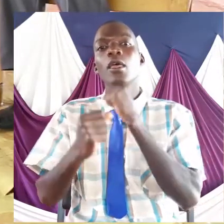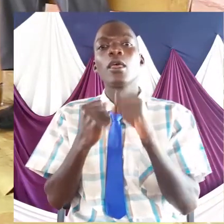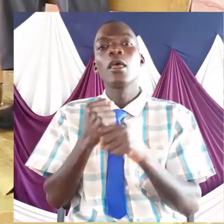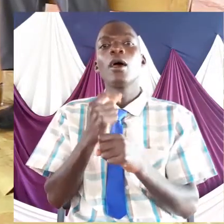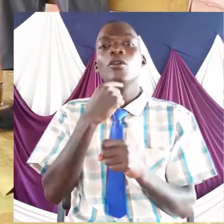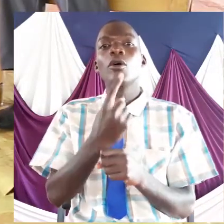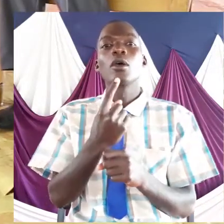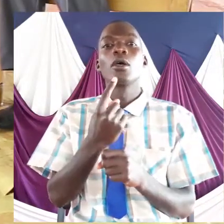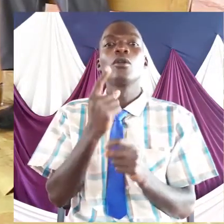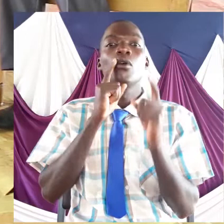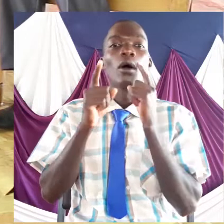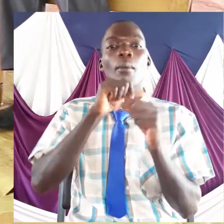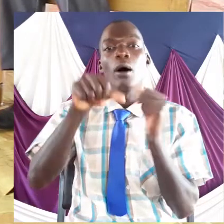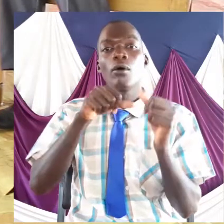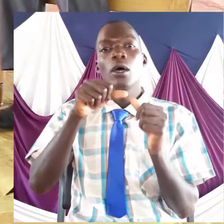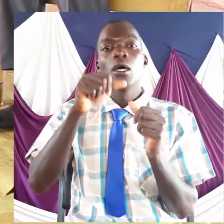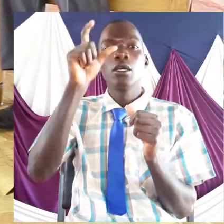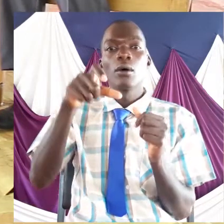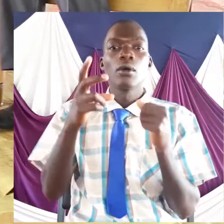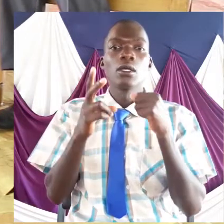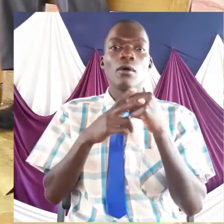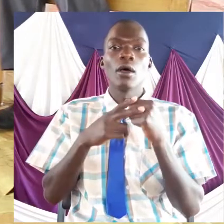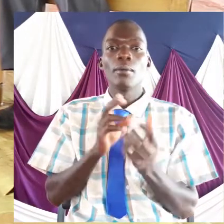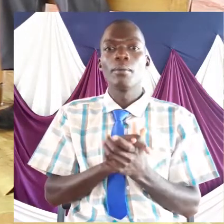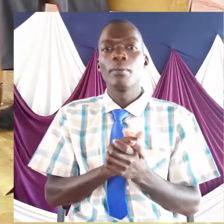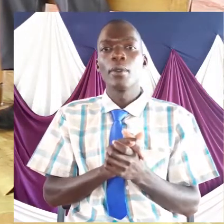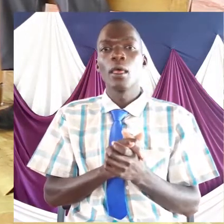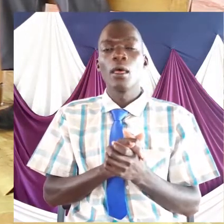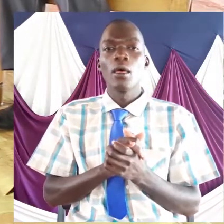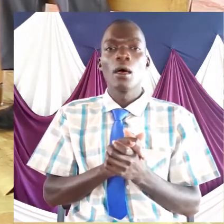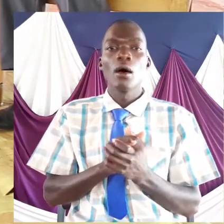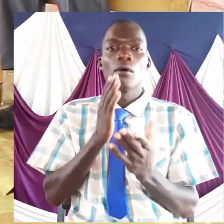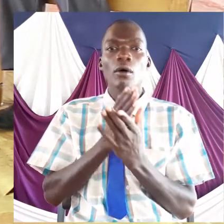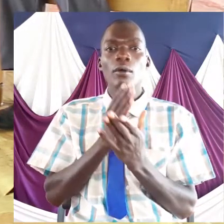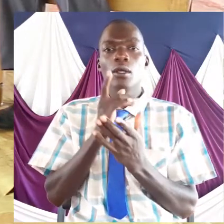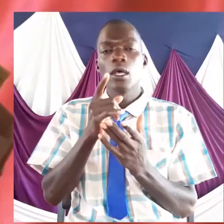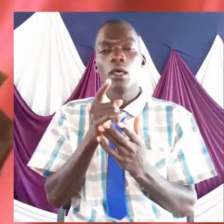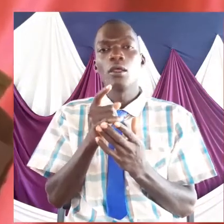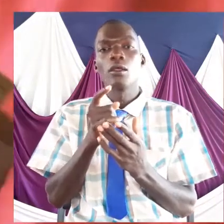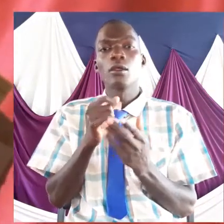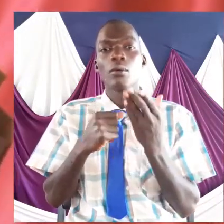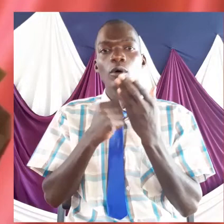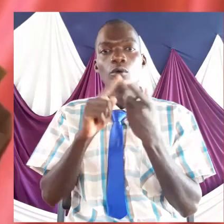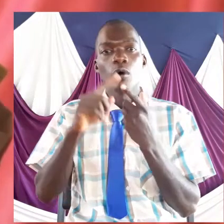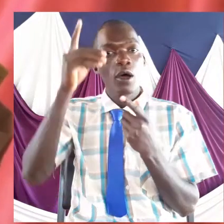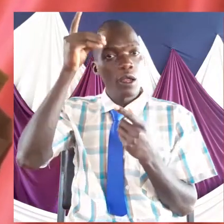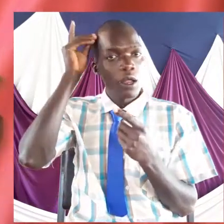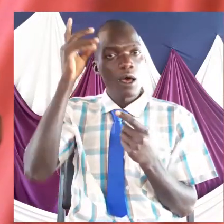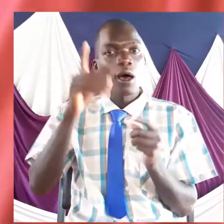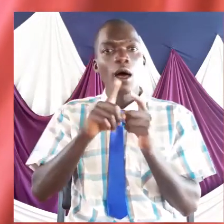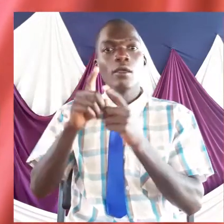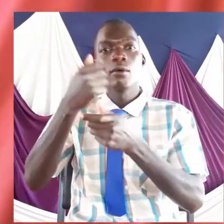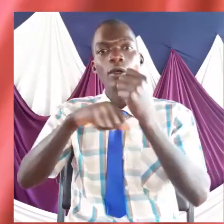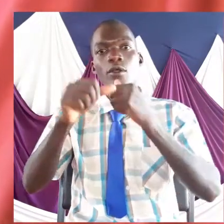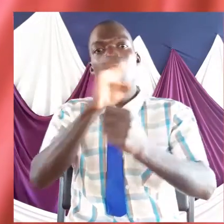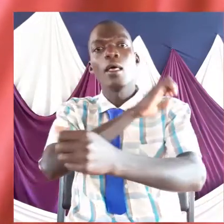talked about in chapter 7. Yes. And the concern there, as was the concern of Daniel, was when the persecuting